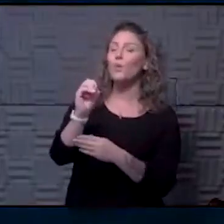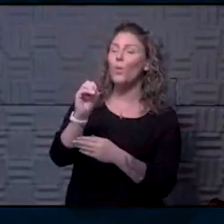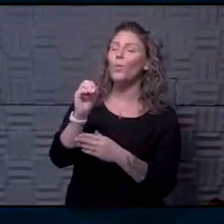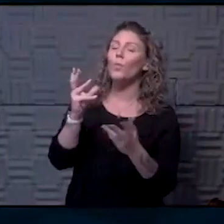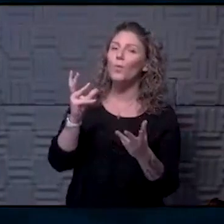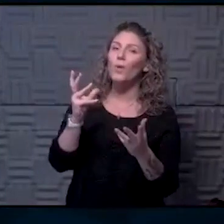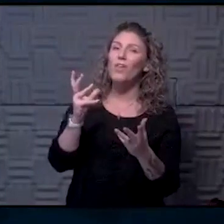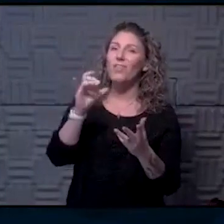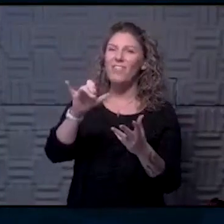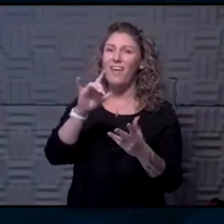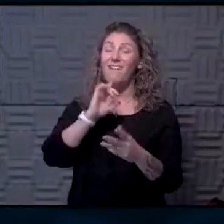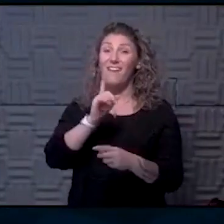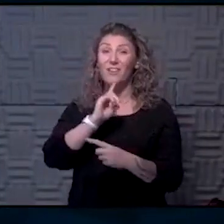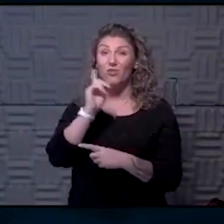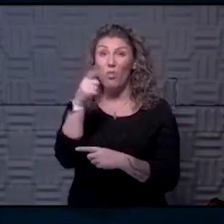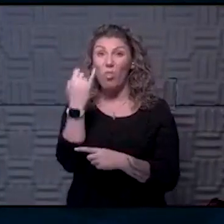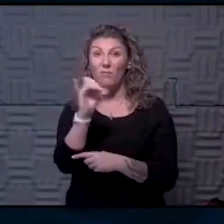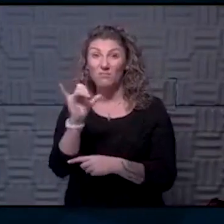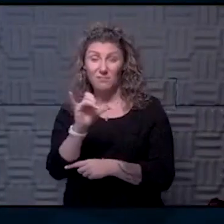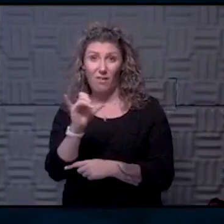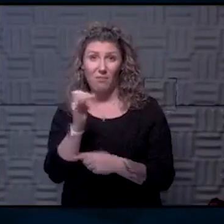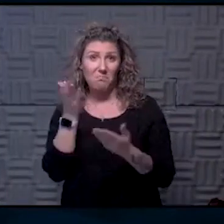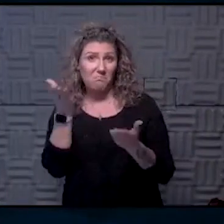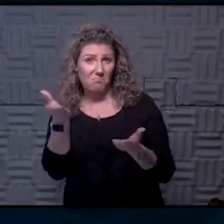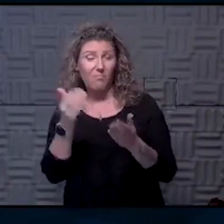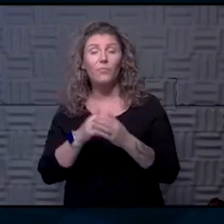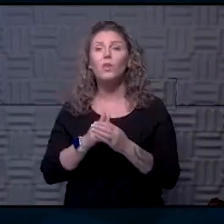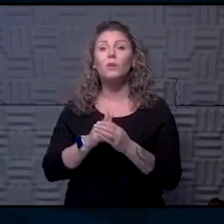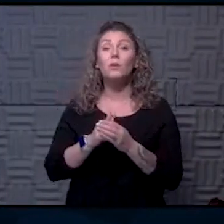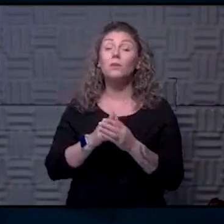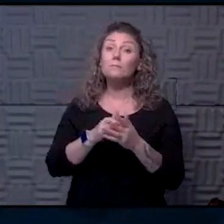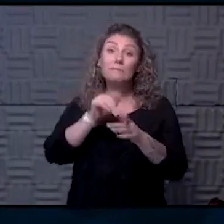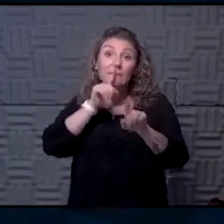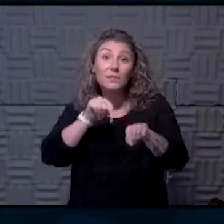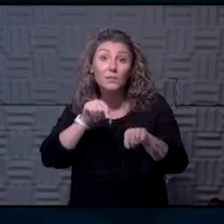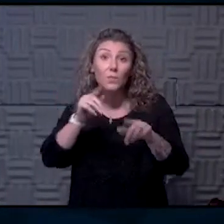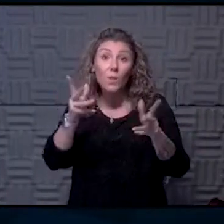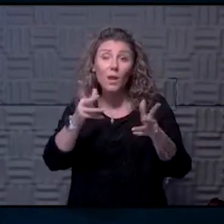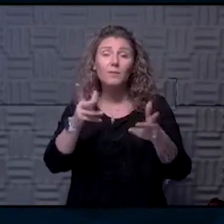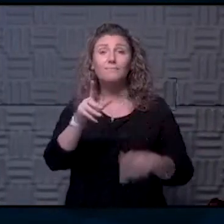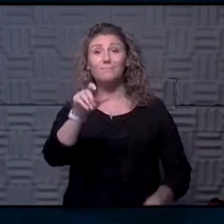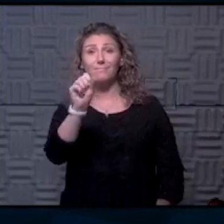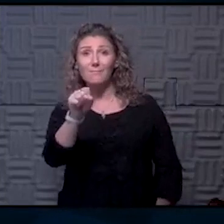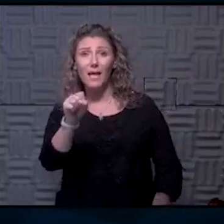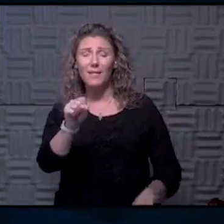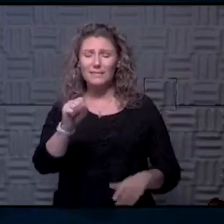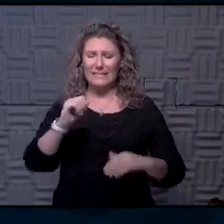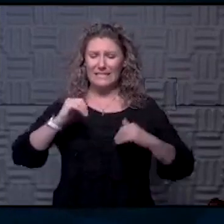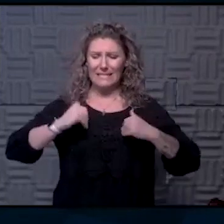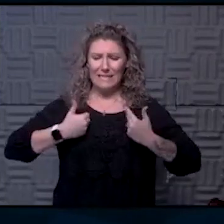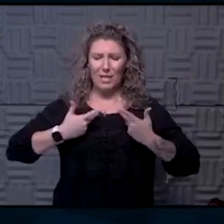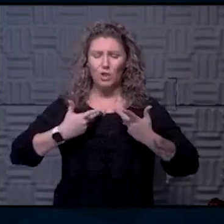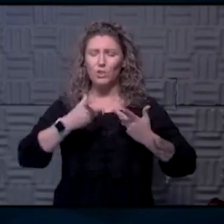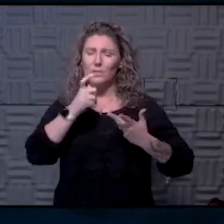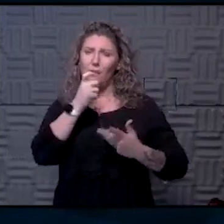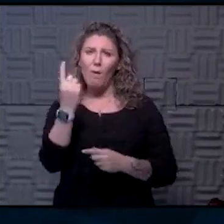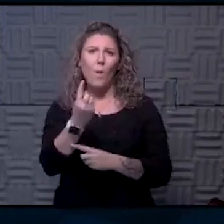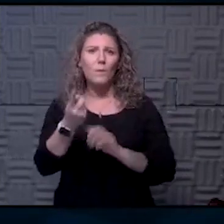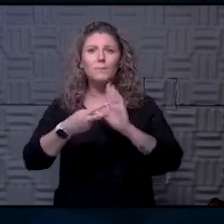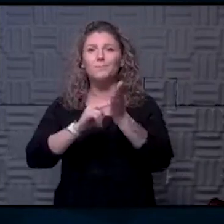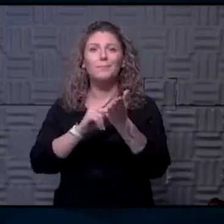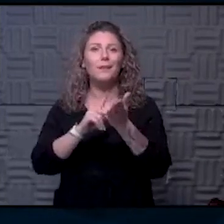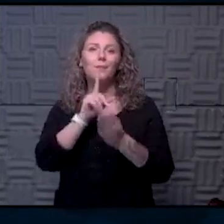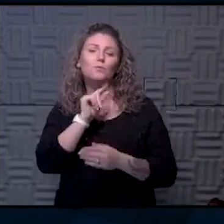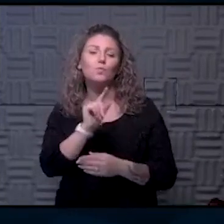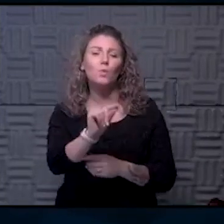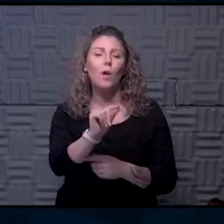here's what that actually looks like. The short answer is yes, although by younger patients, we don't always mean people in their